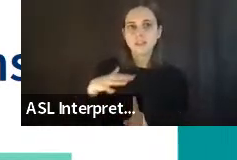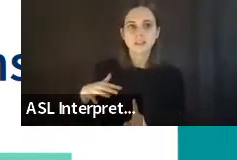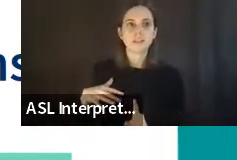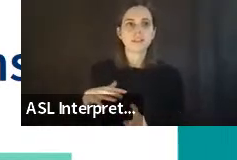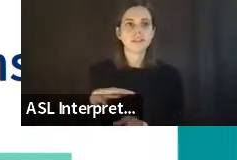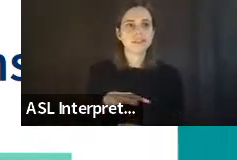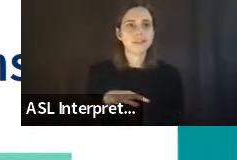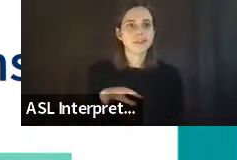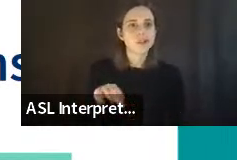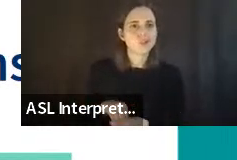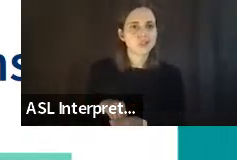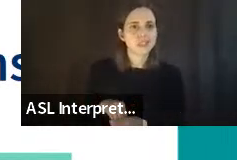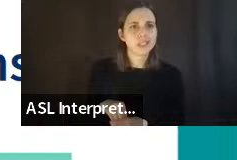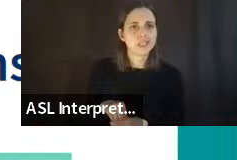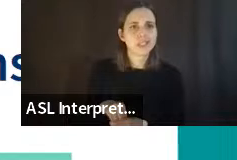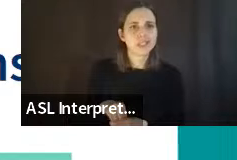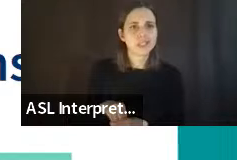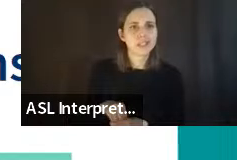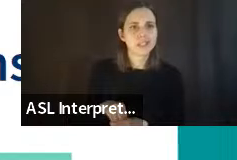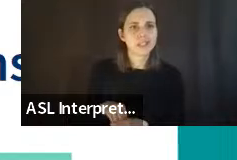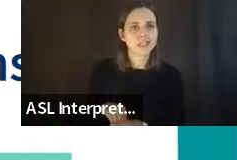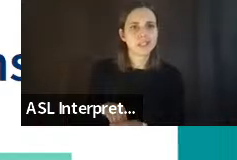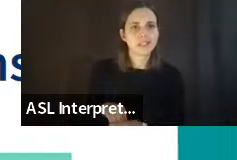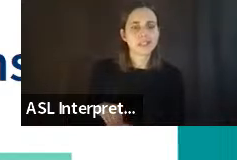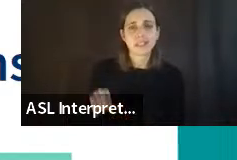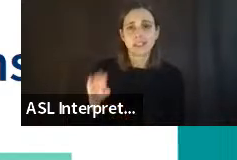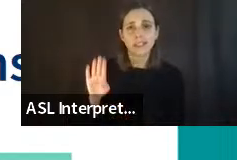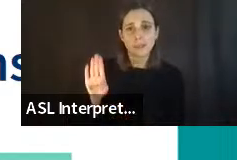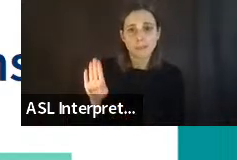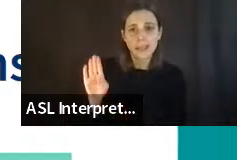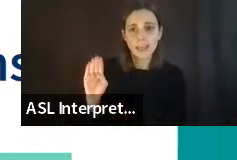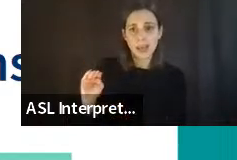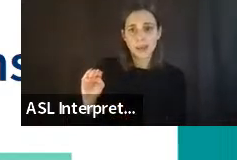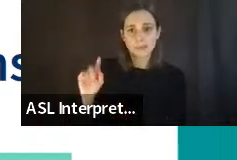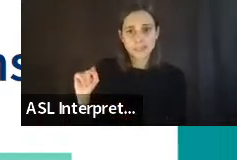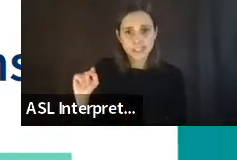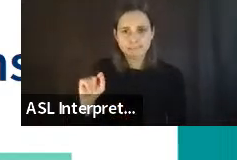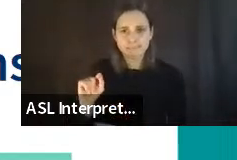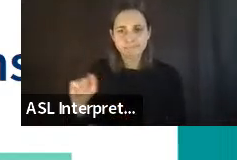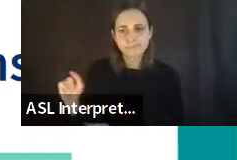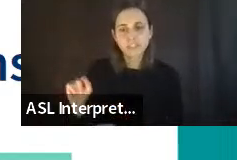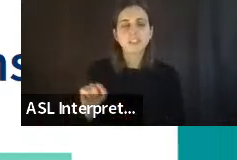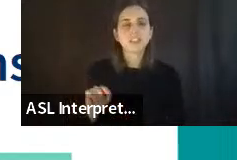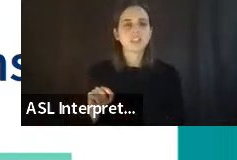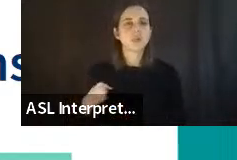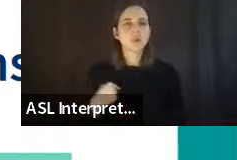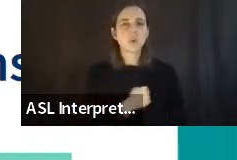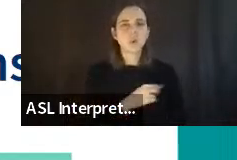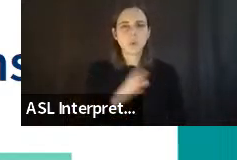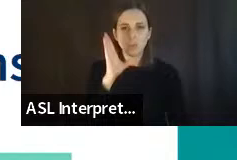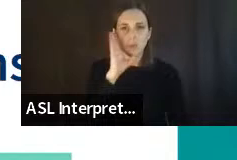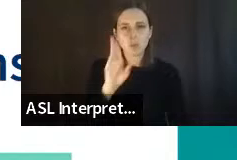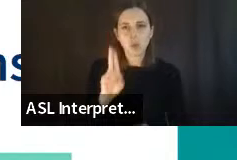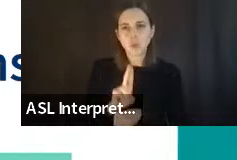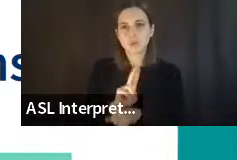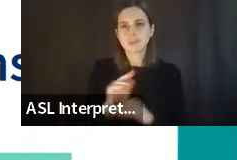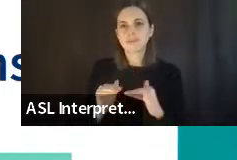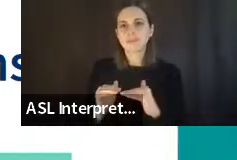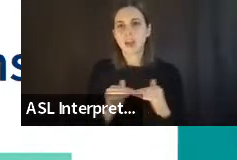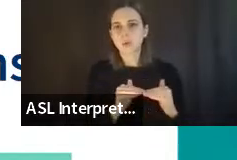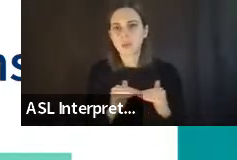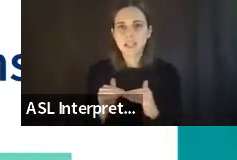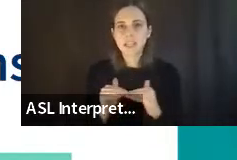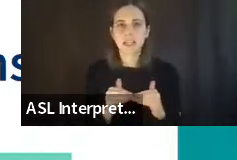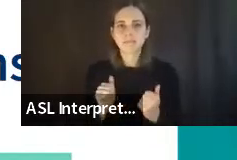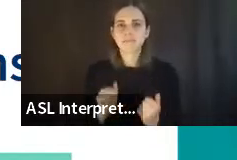GHG, might be kind of qualitative at this time, and some equity measures as well that kind of trying to using this transportation information